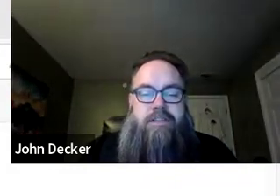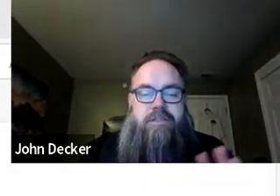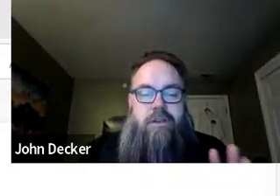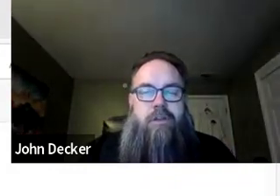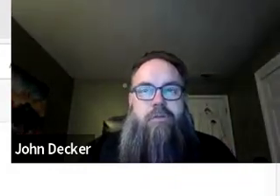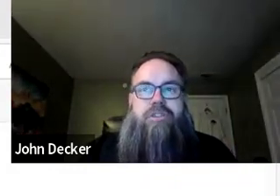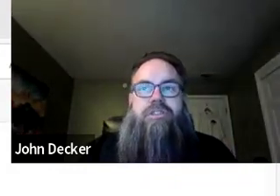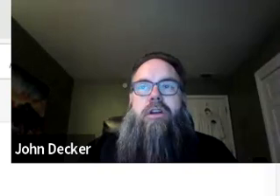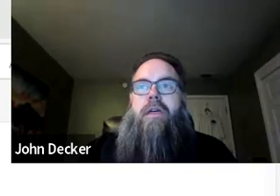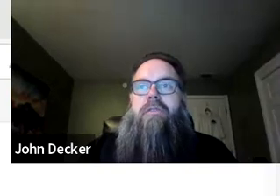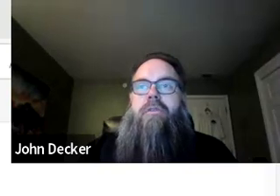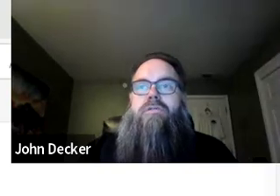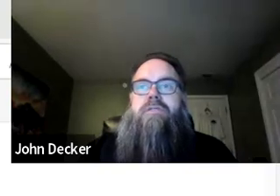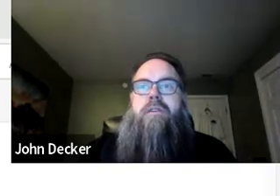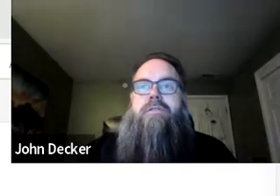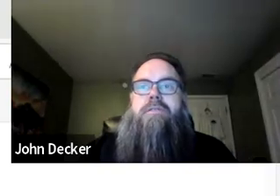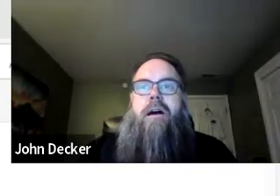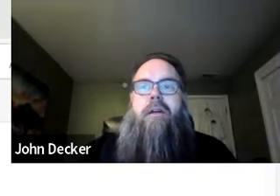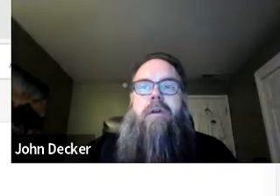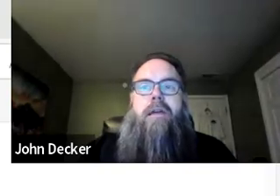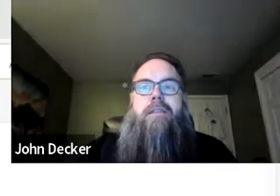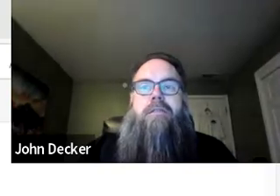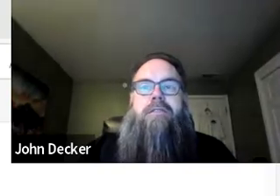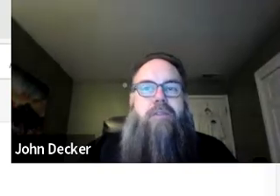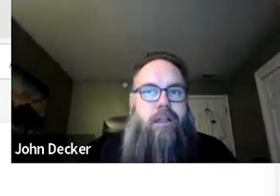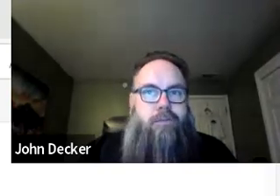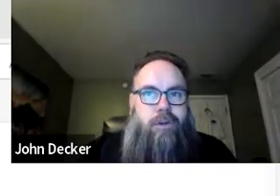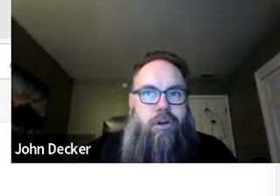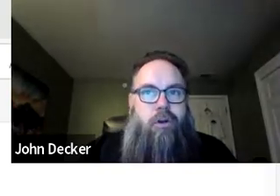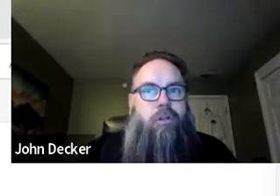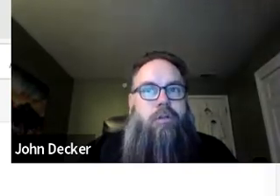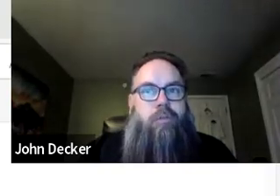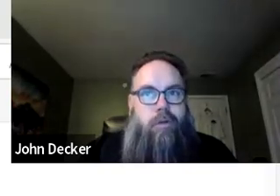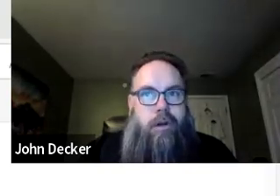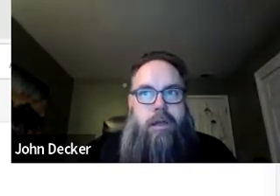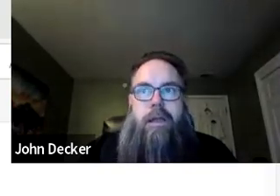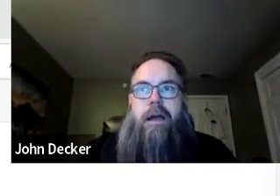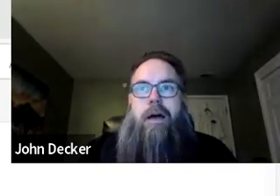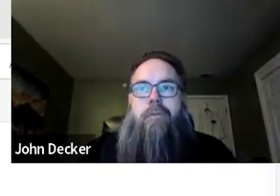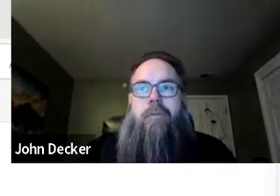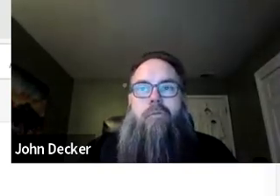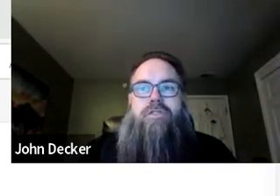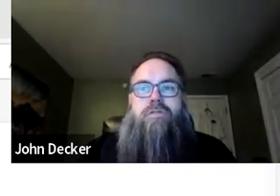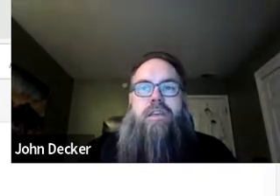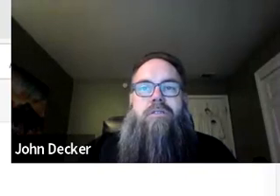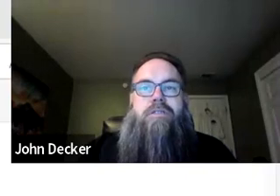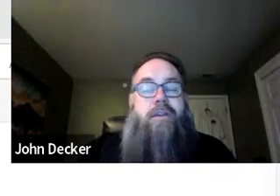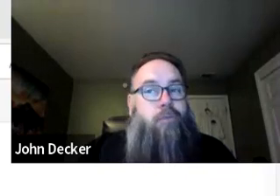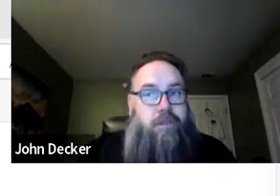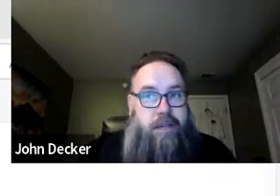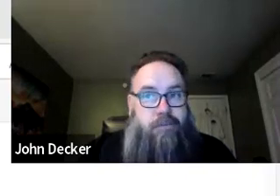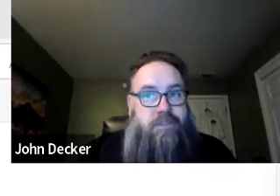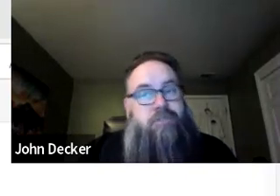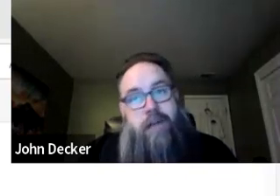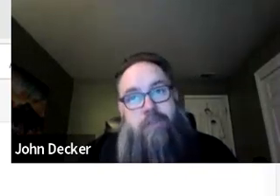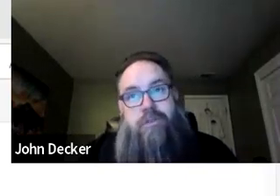funds, and I just would share that the regional centers in Southern California are all on board. Regional centers like,